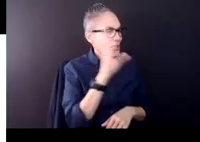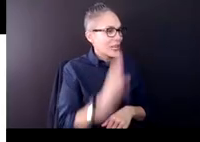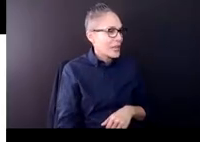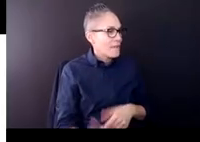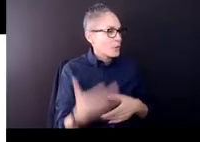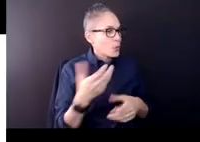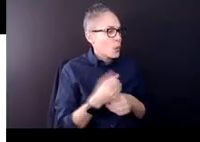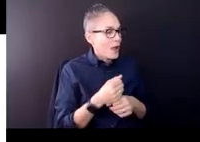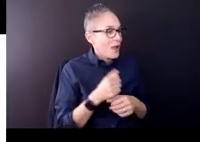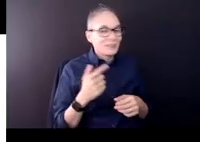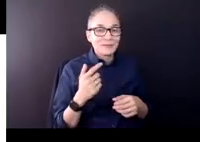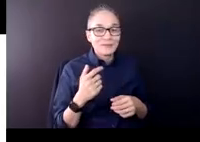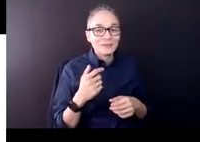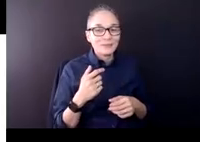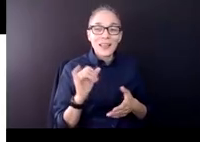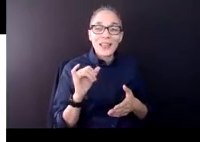Prize.